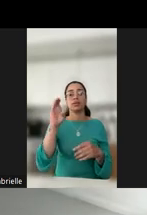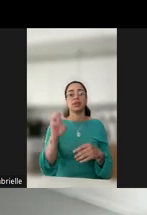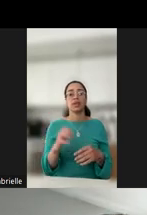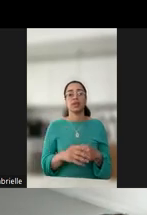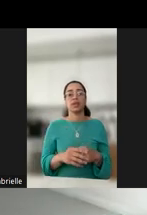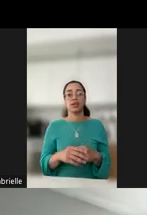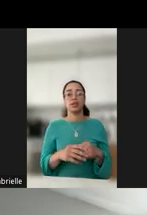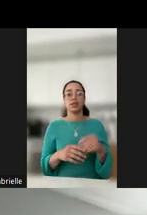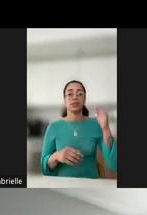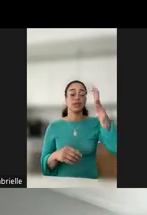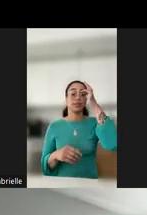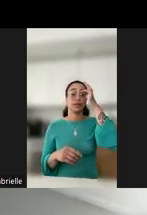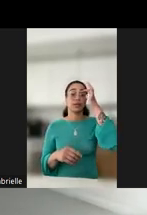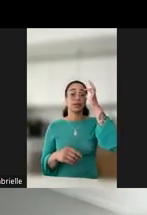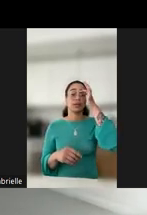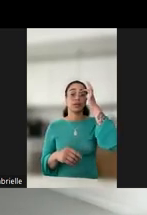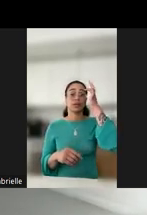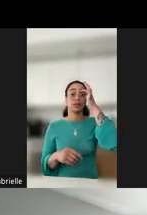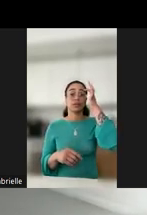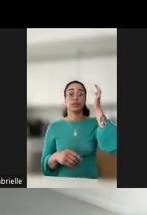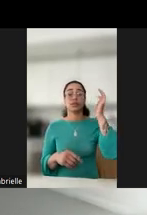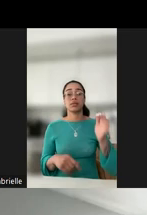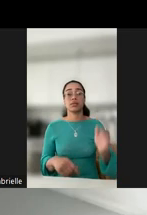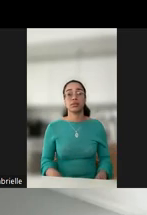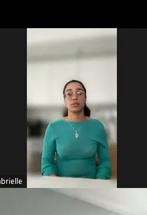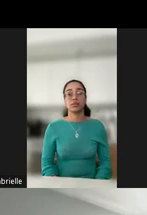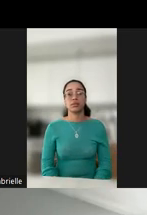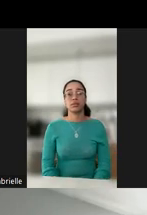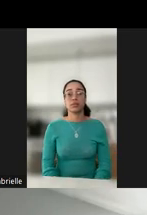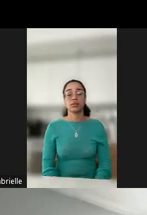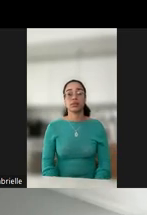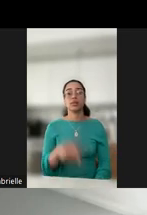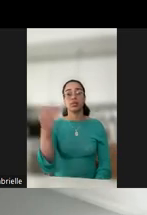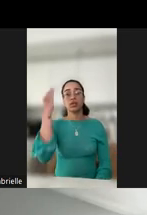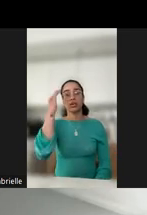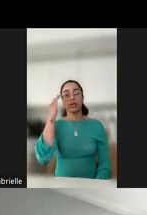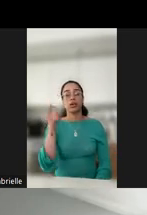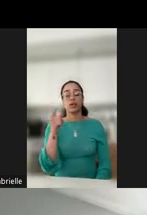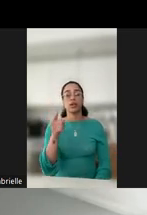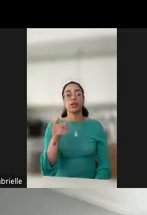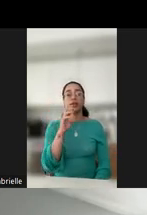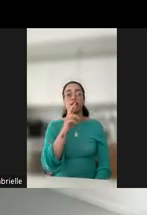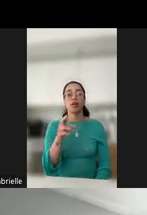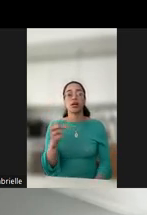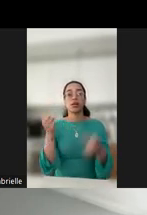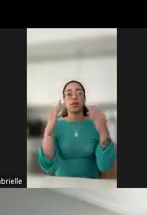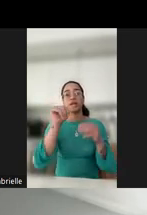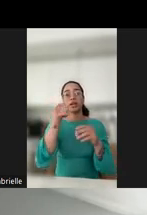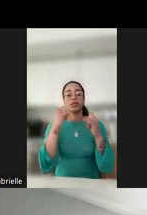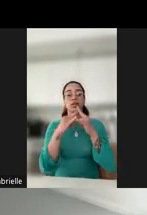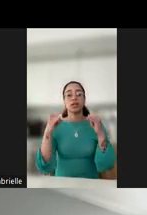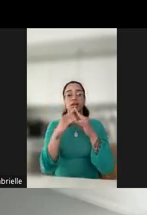Here is the condition of living back into the camps. We have many other camps, but this is one of the camps that you will